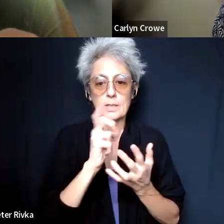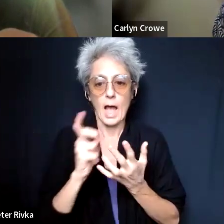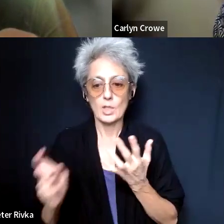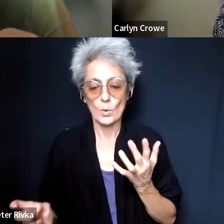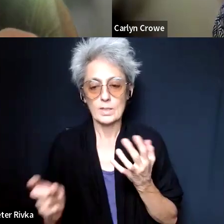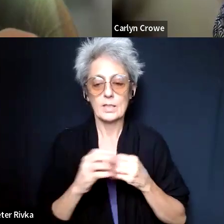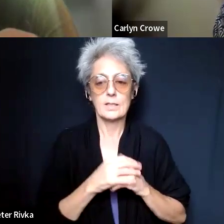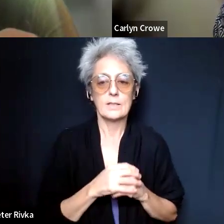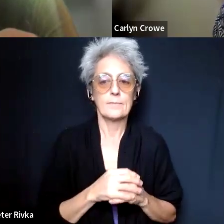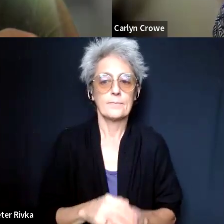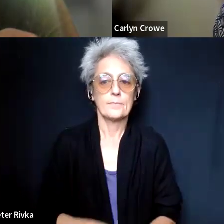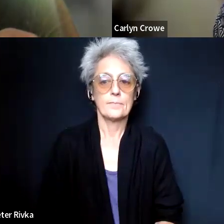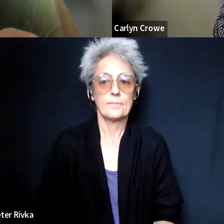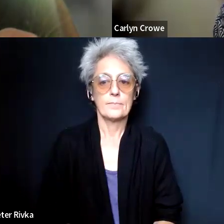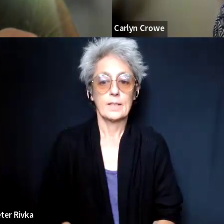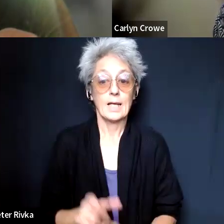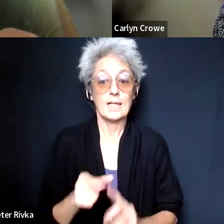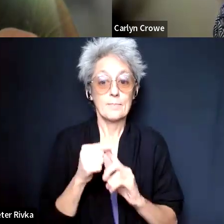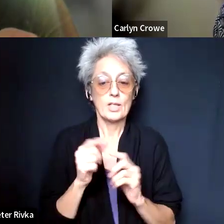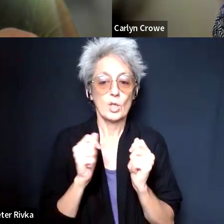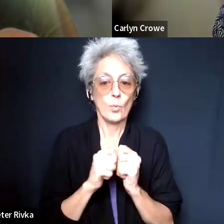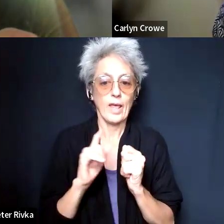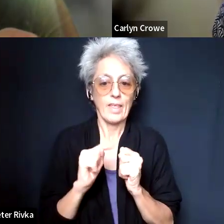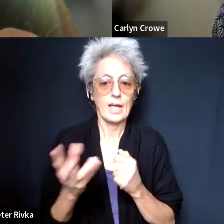especially what includes behaviors.